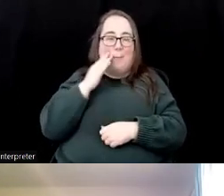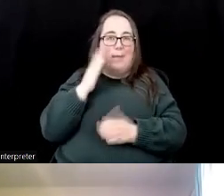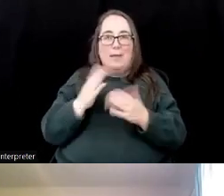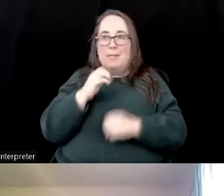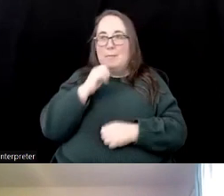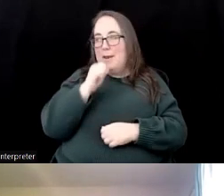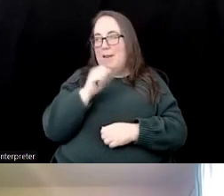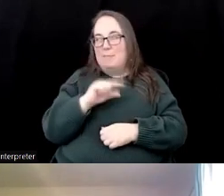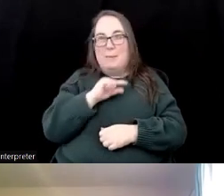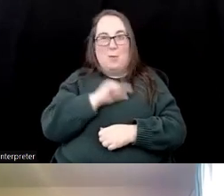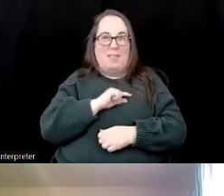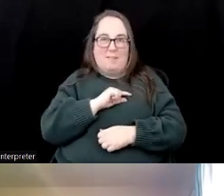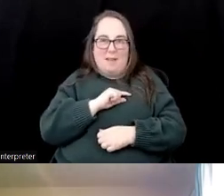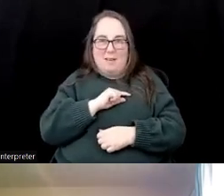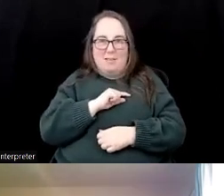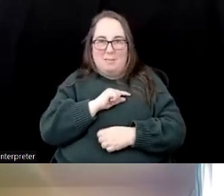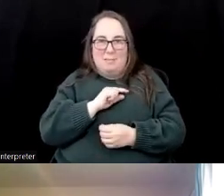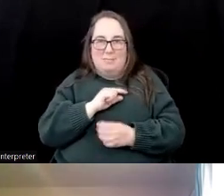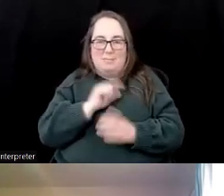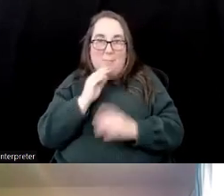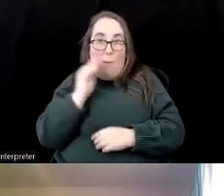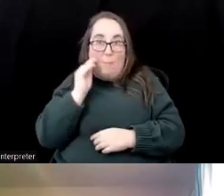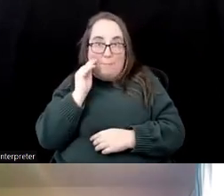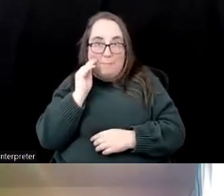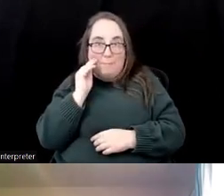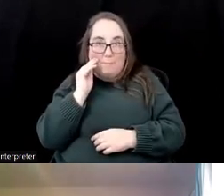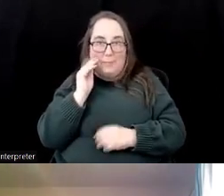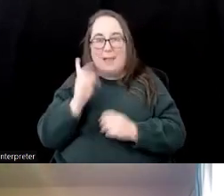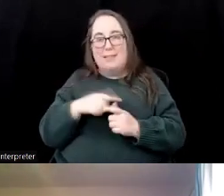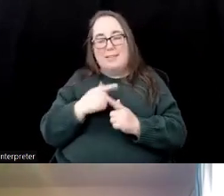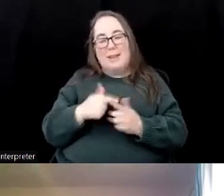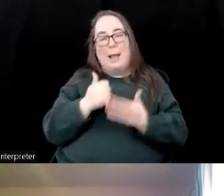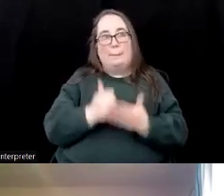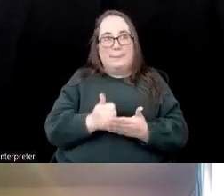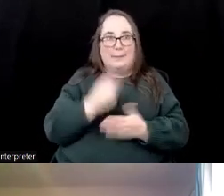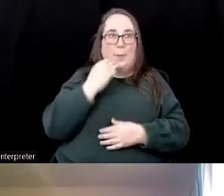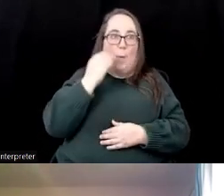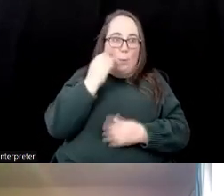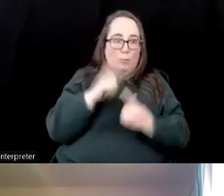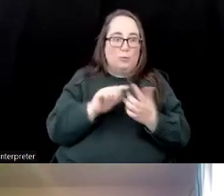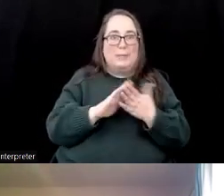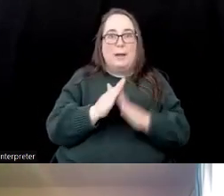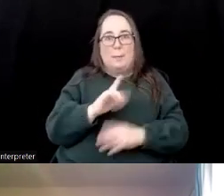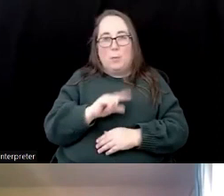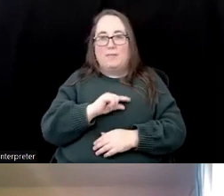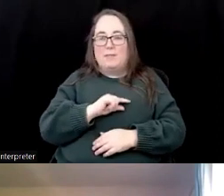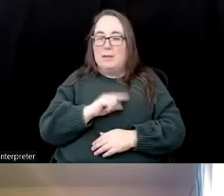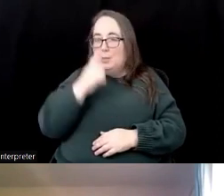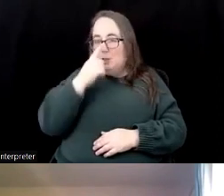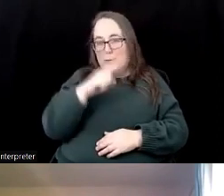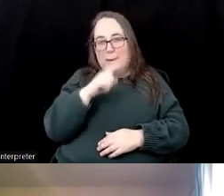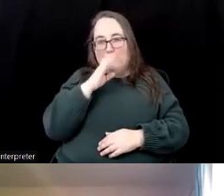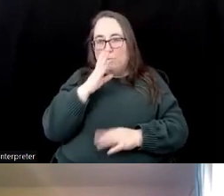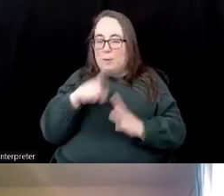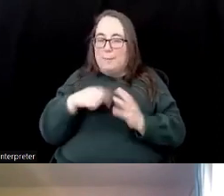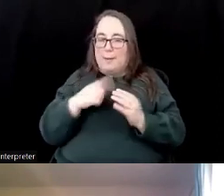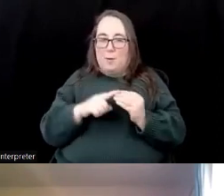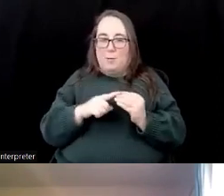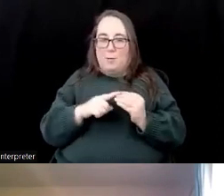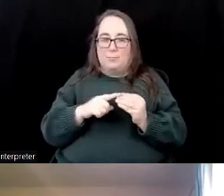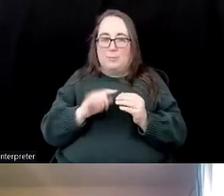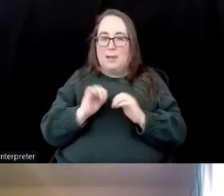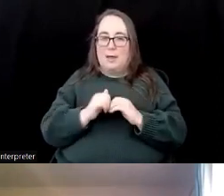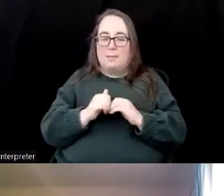be a qualified property, and then helping that property become qualified. Can you speak a little bit around how